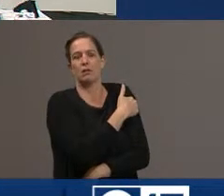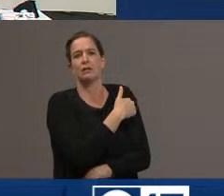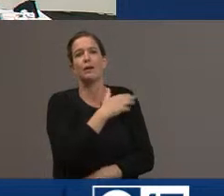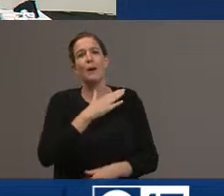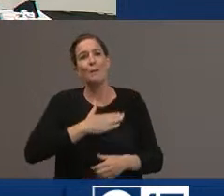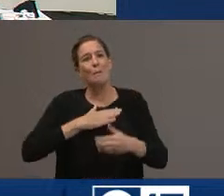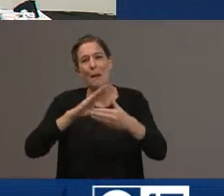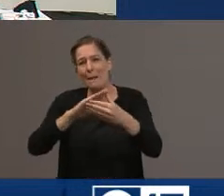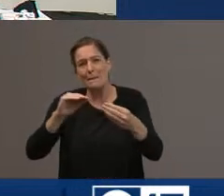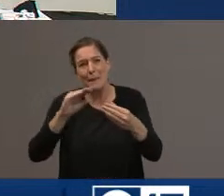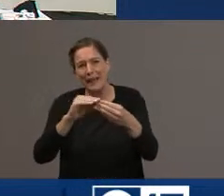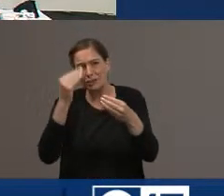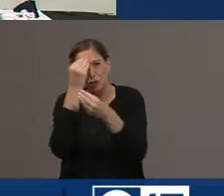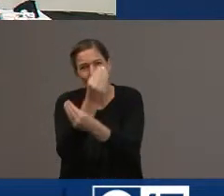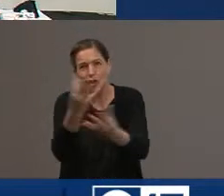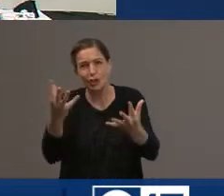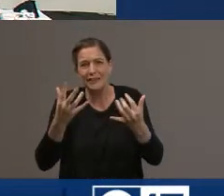home.